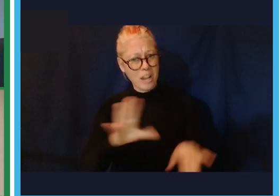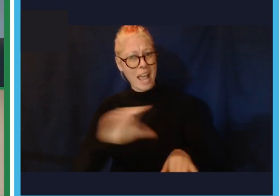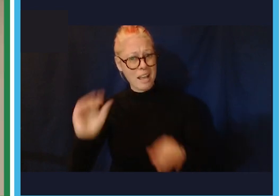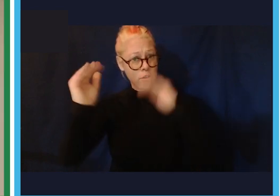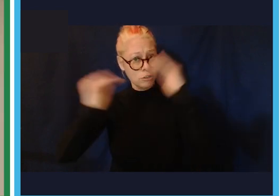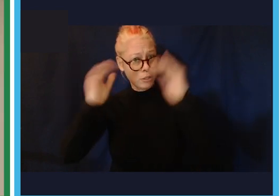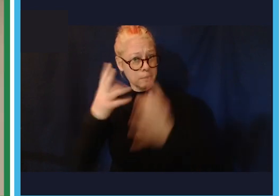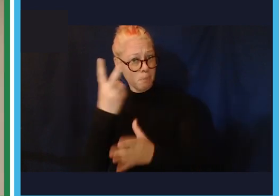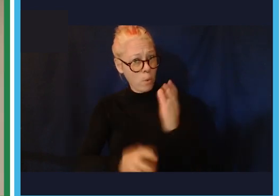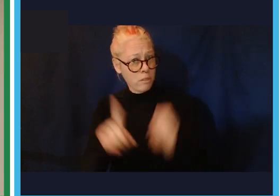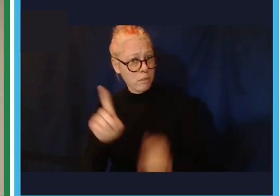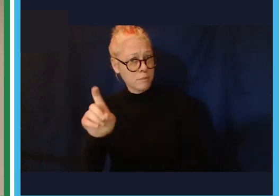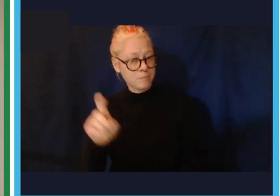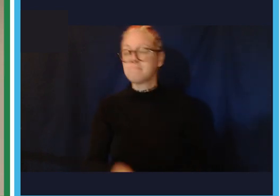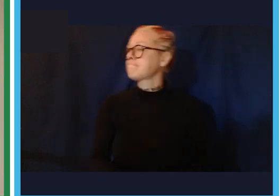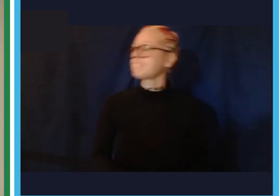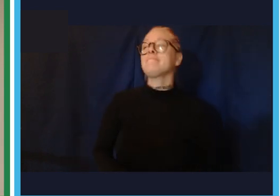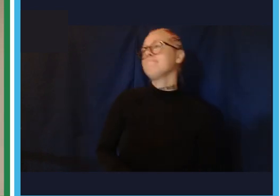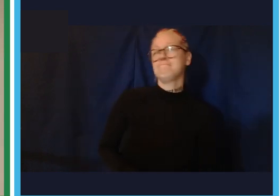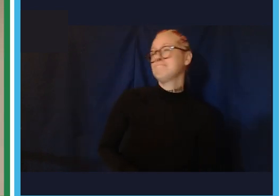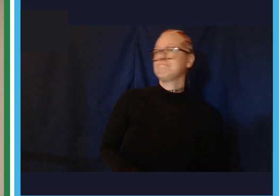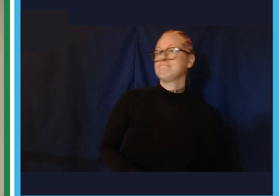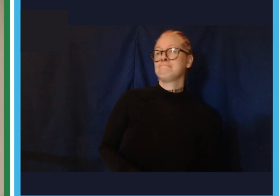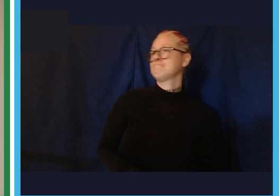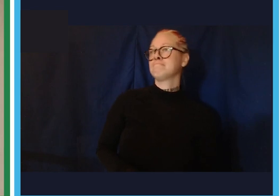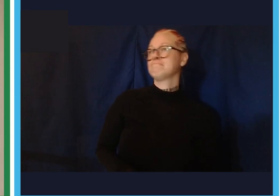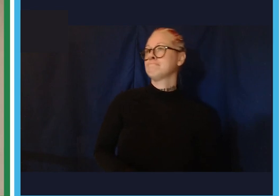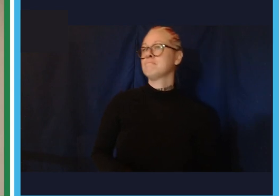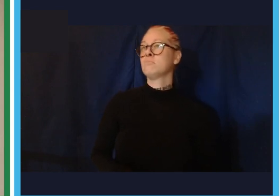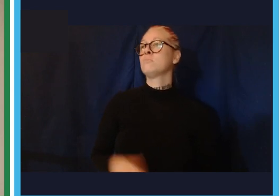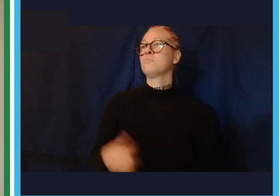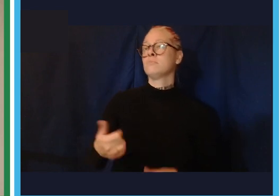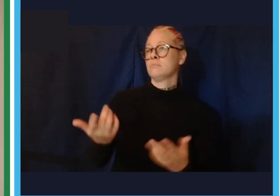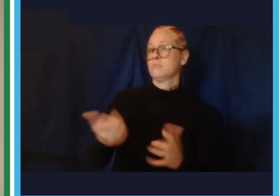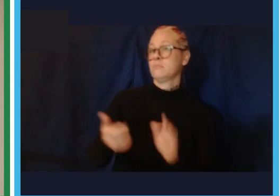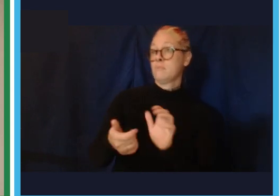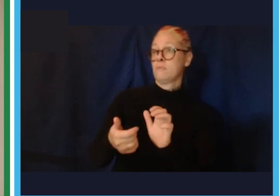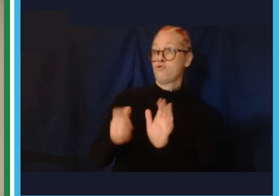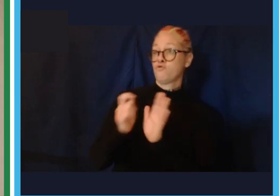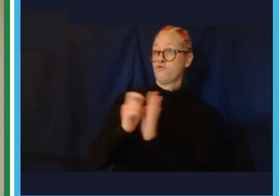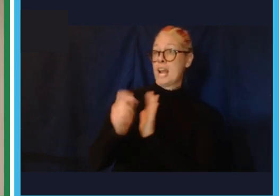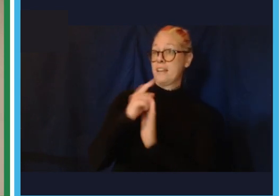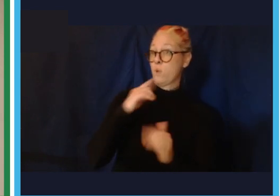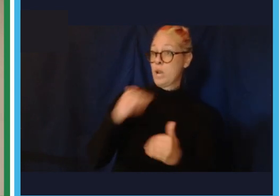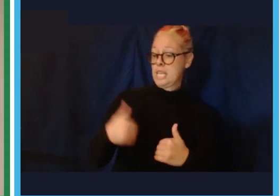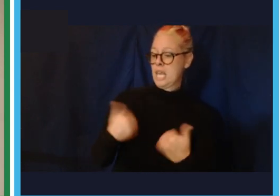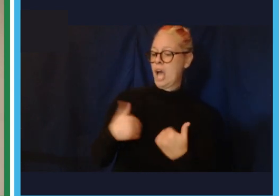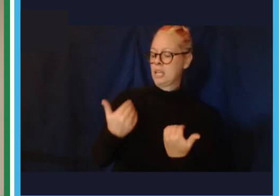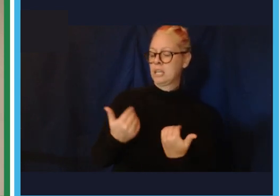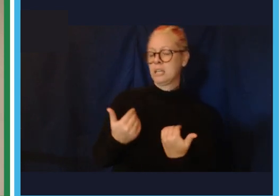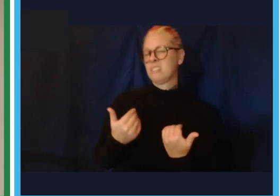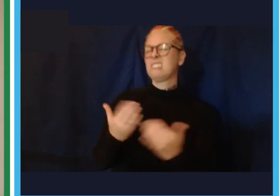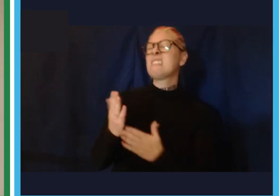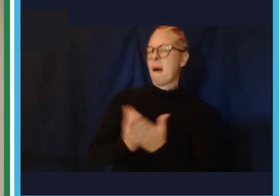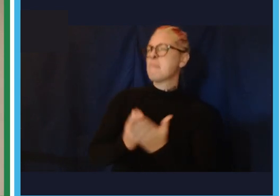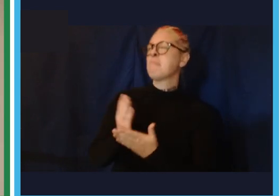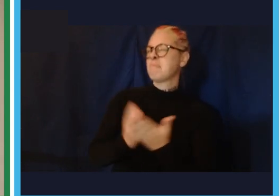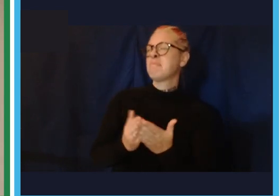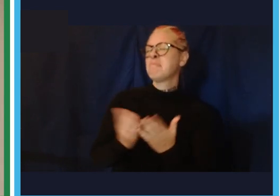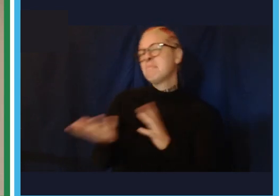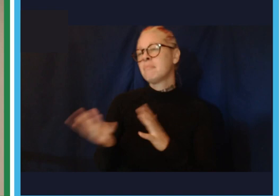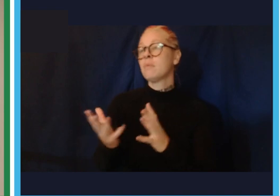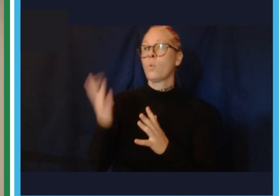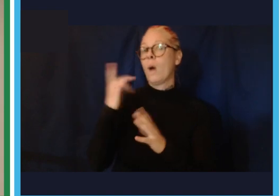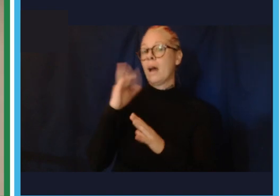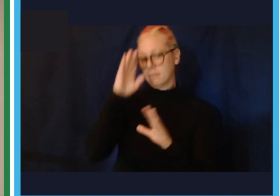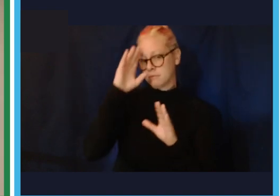geared towards a younger audience, you're probably more inclined to have some comedic moments here and there just by nature of the genre, because